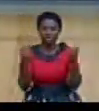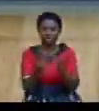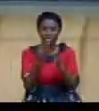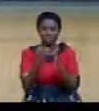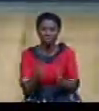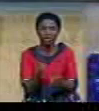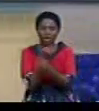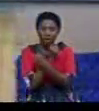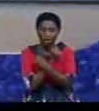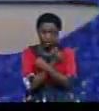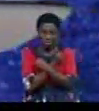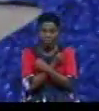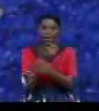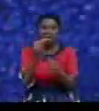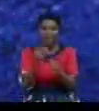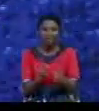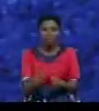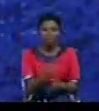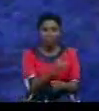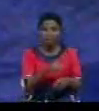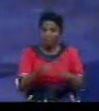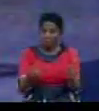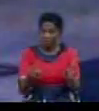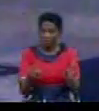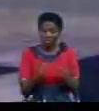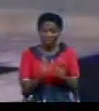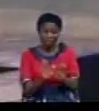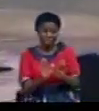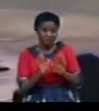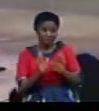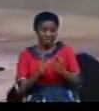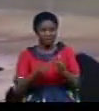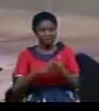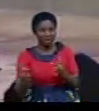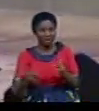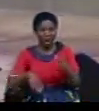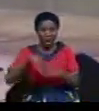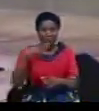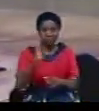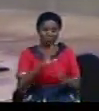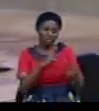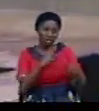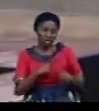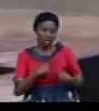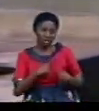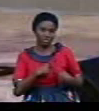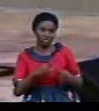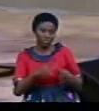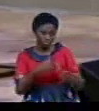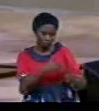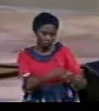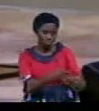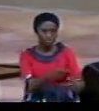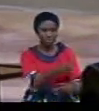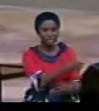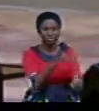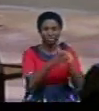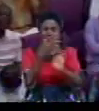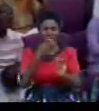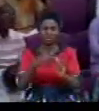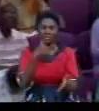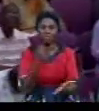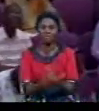but fear is gone out of your heart towards them in Jesus